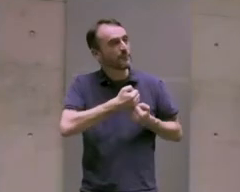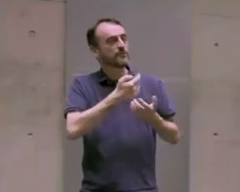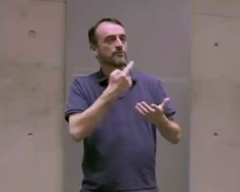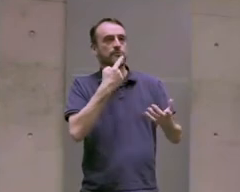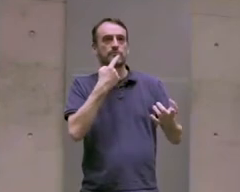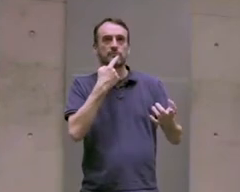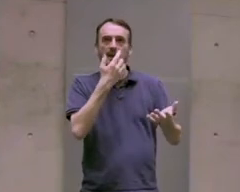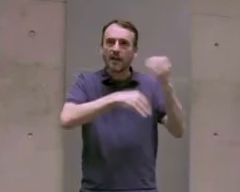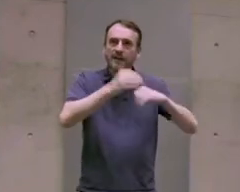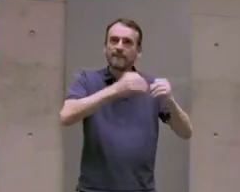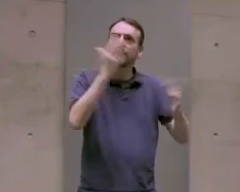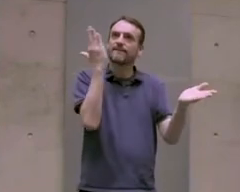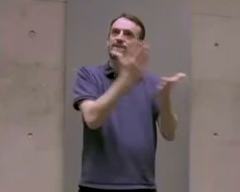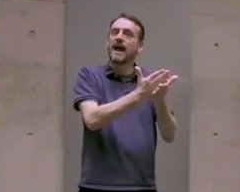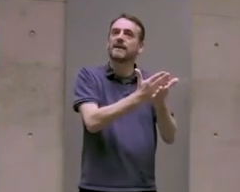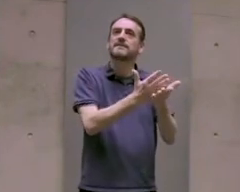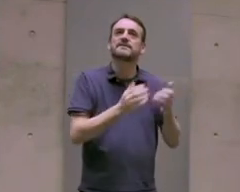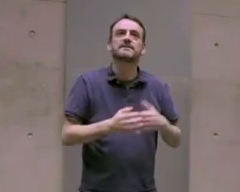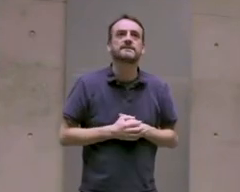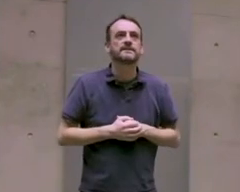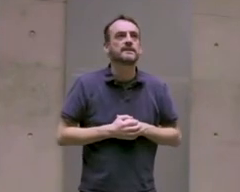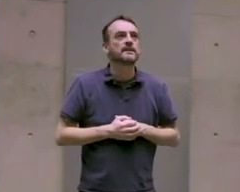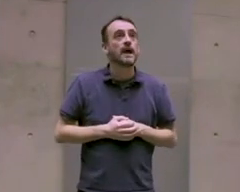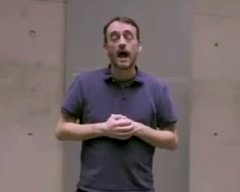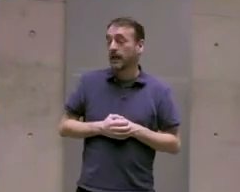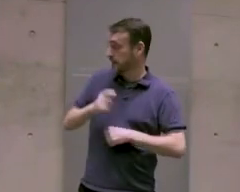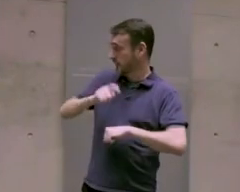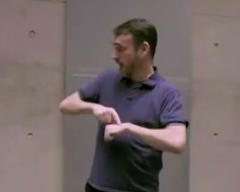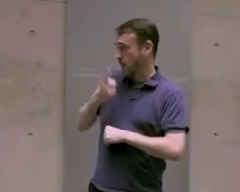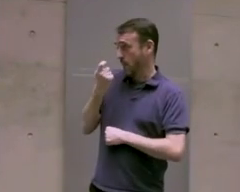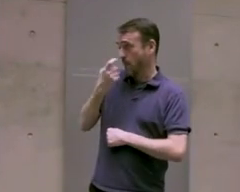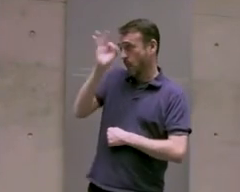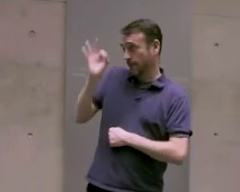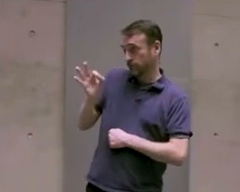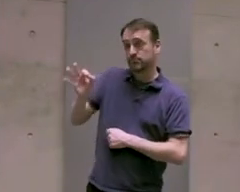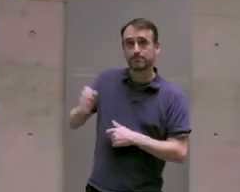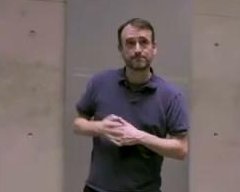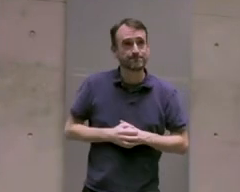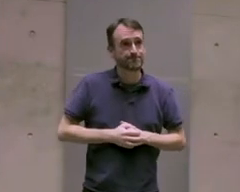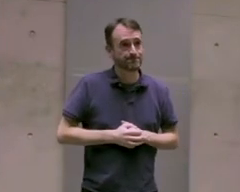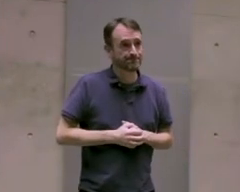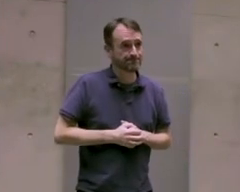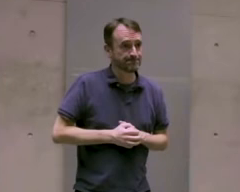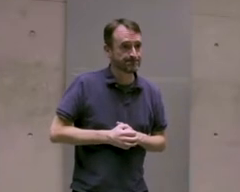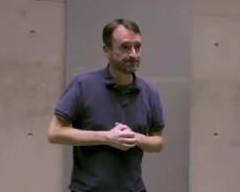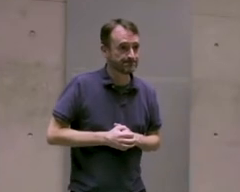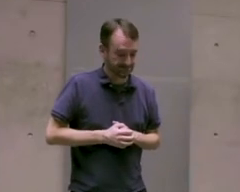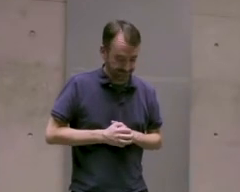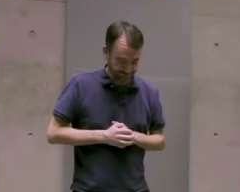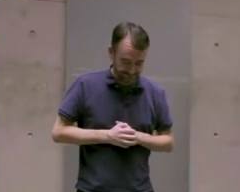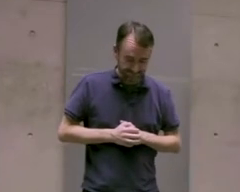scale. I think we have time for one more. Yes. And brilliant.